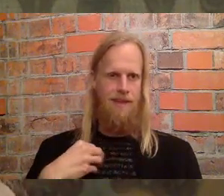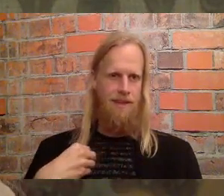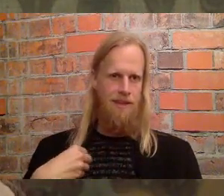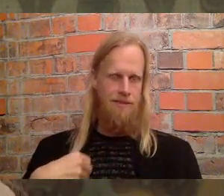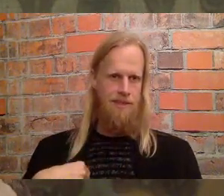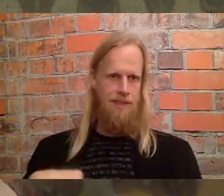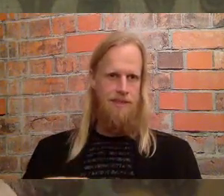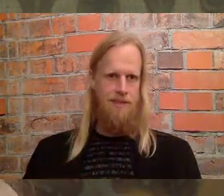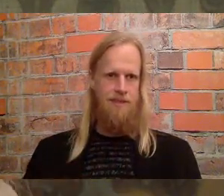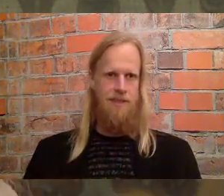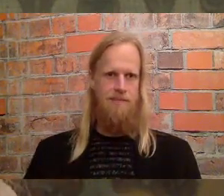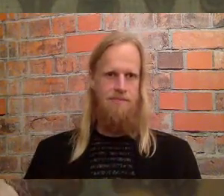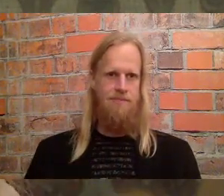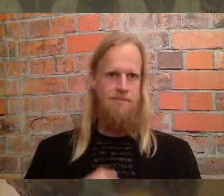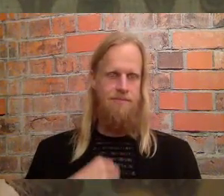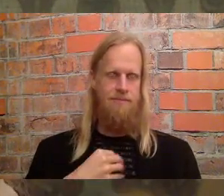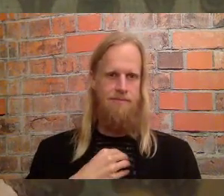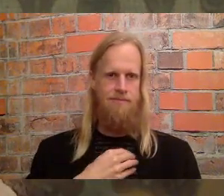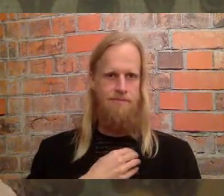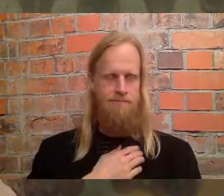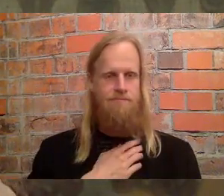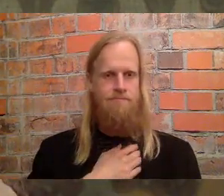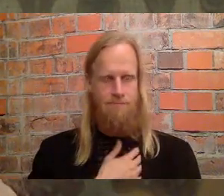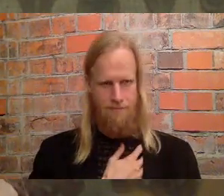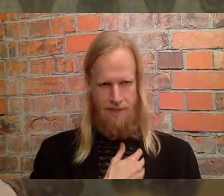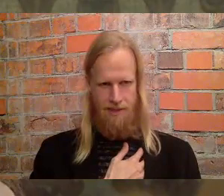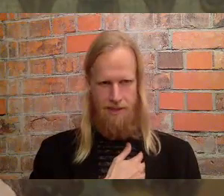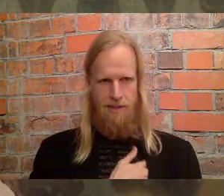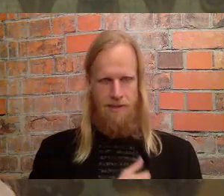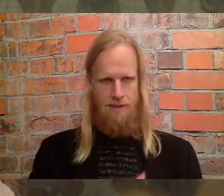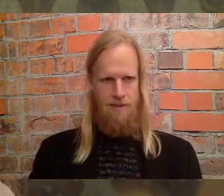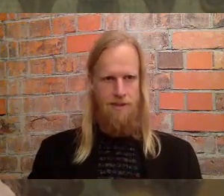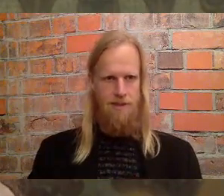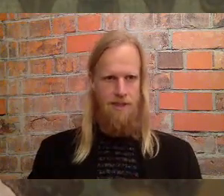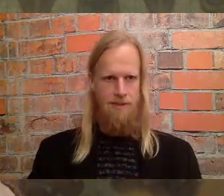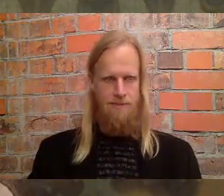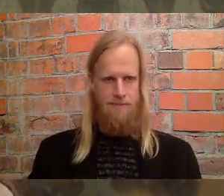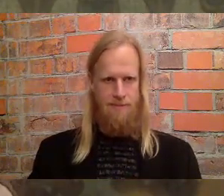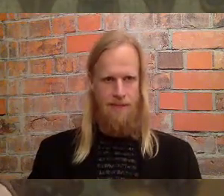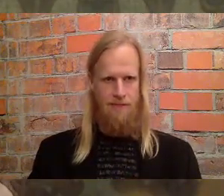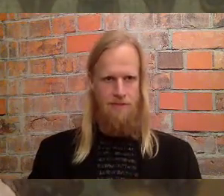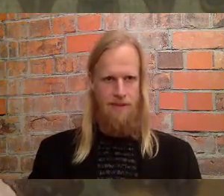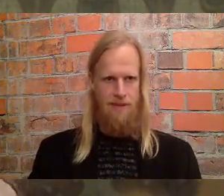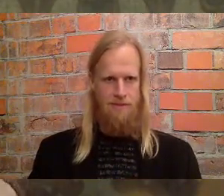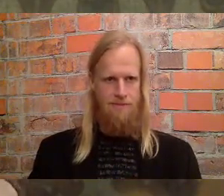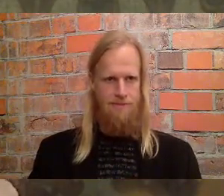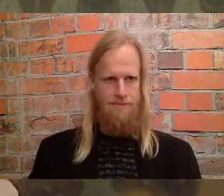time to redesign and refine.